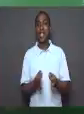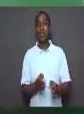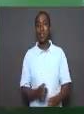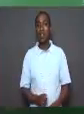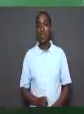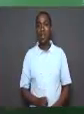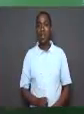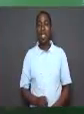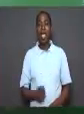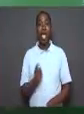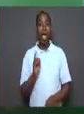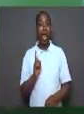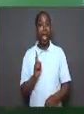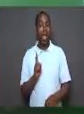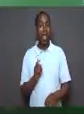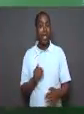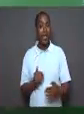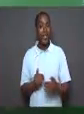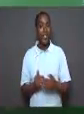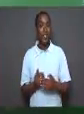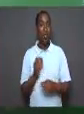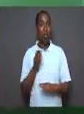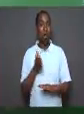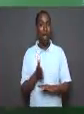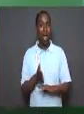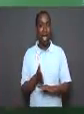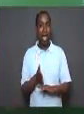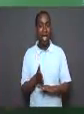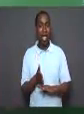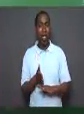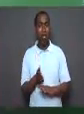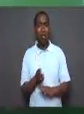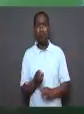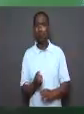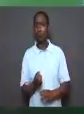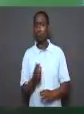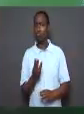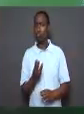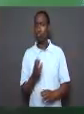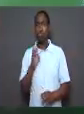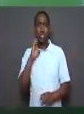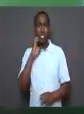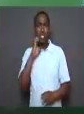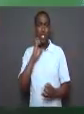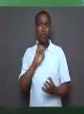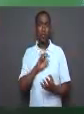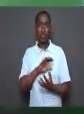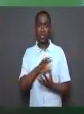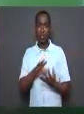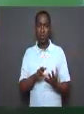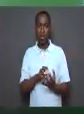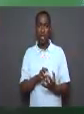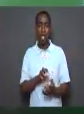Once it arrives, it is mixed with more enzymes to further the